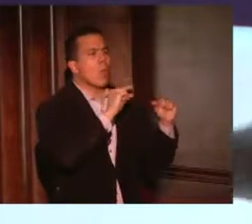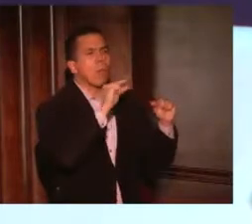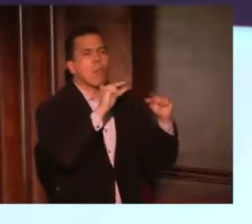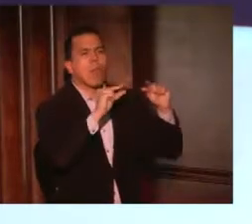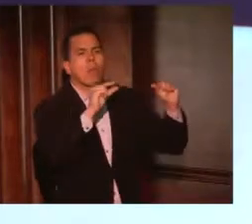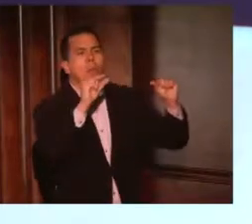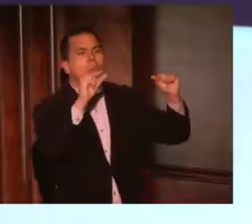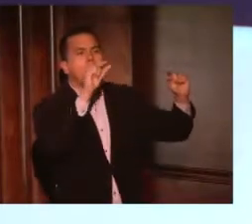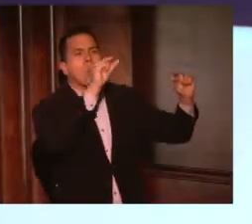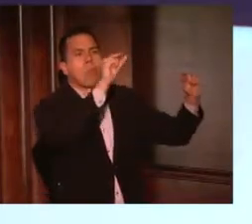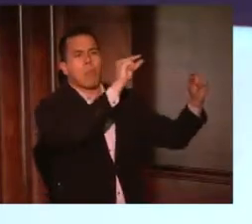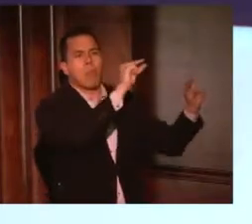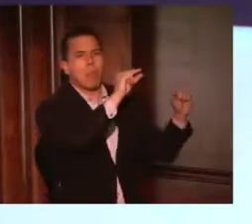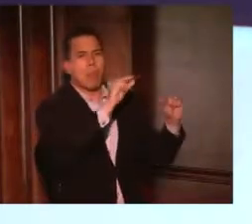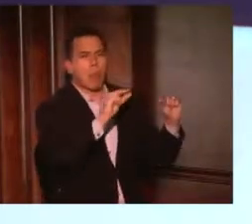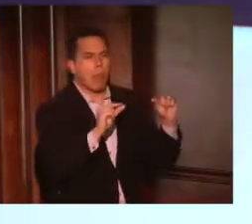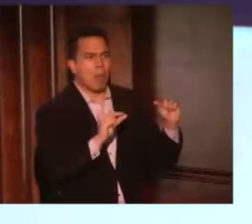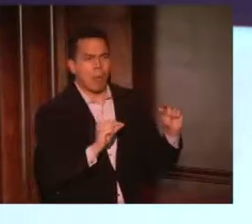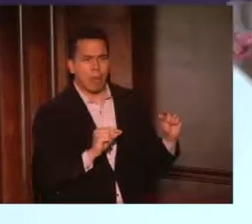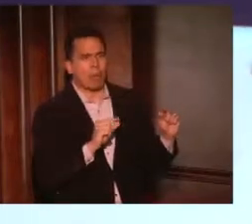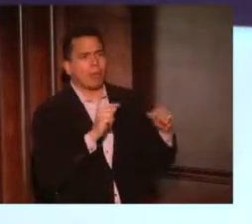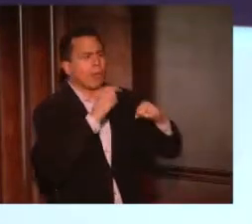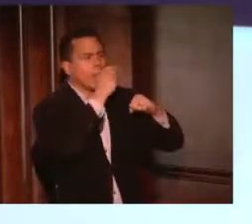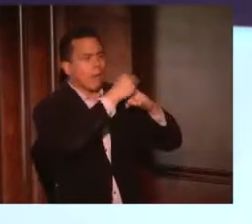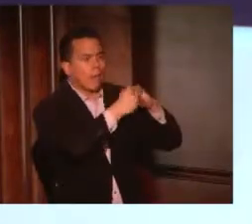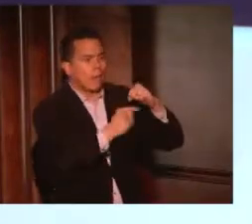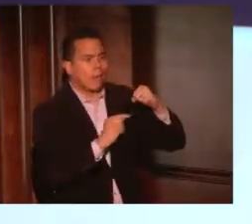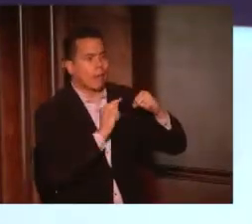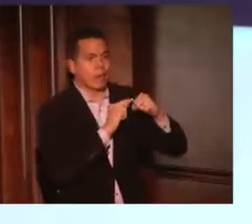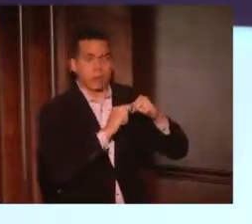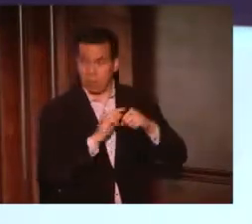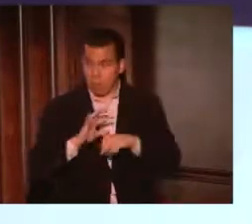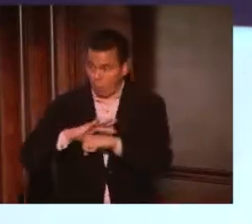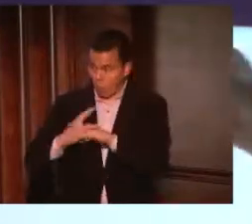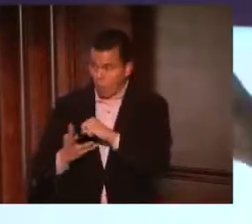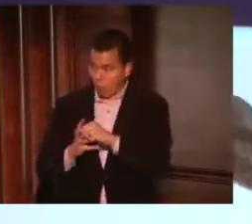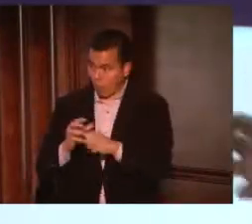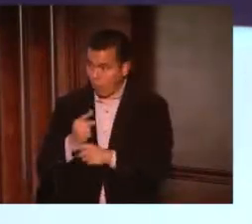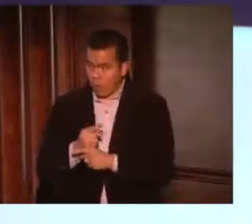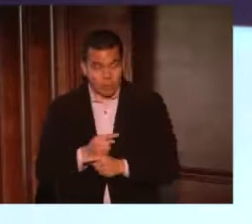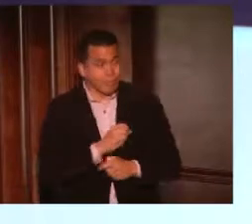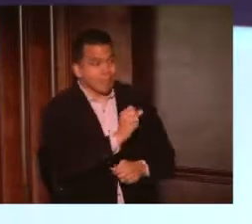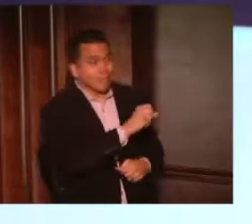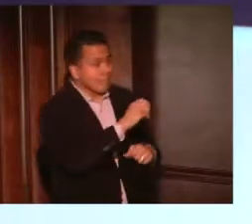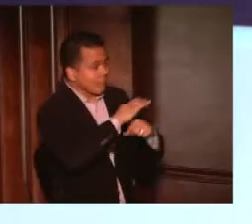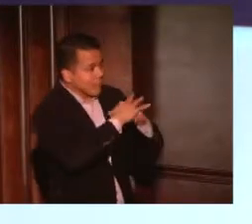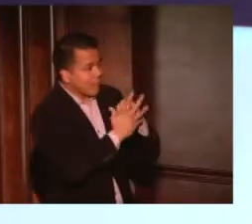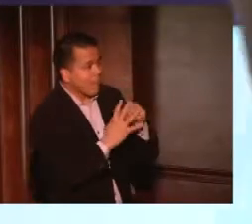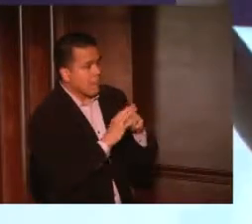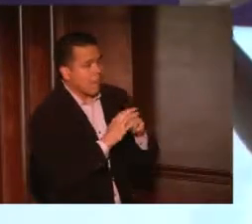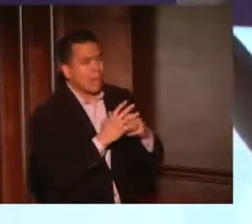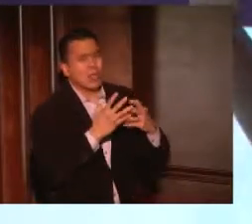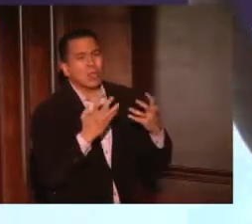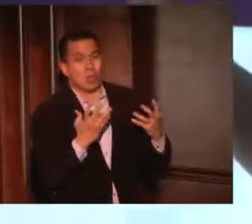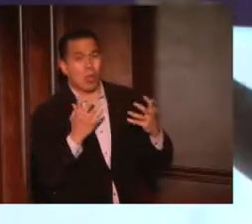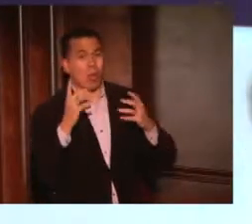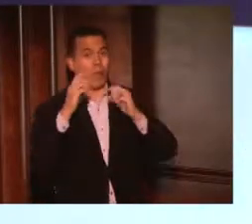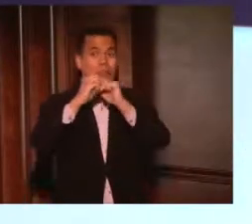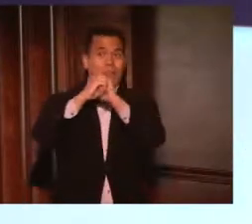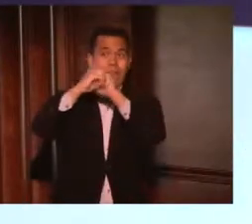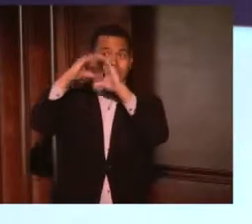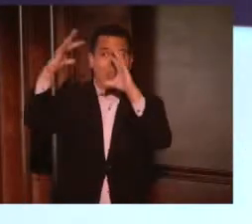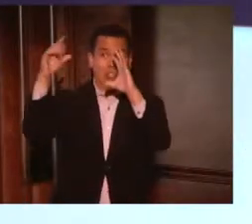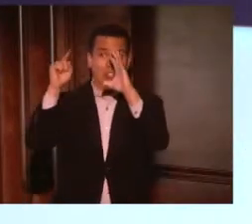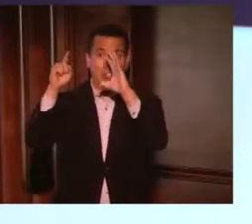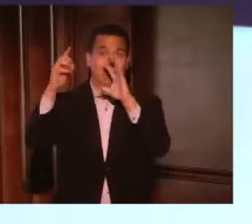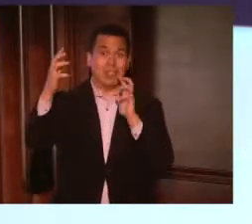the place. Even here in New York City, all over the world. Yeah, so the bits, so the thing in terms of the vision for mental